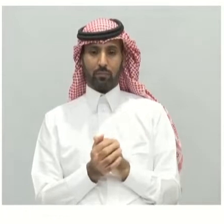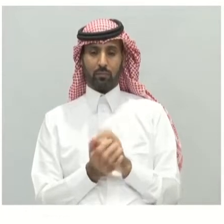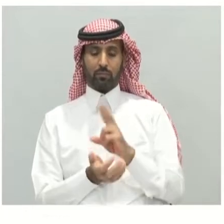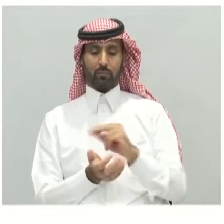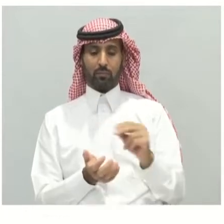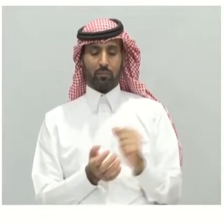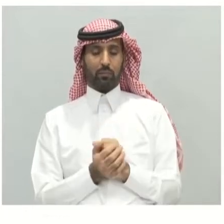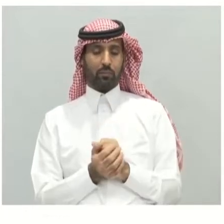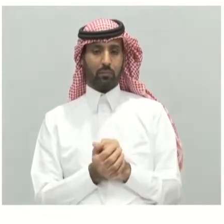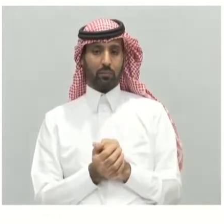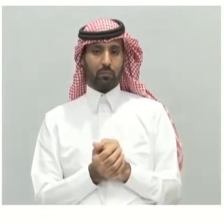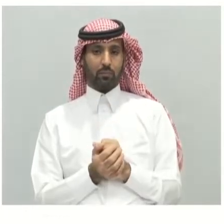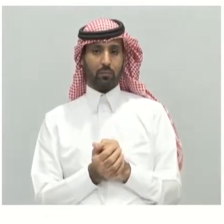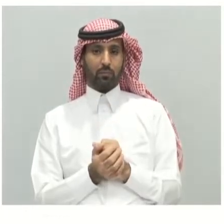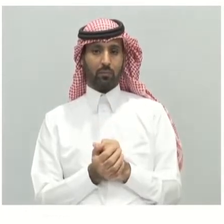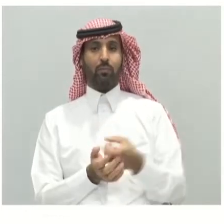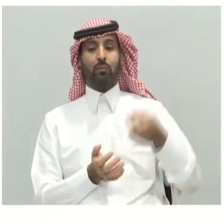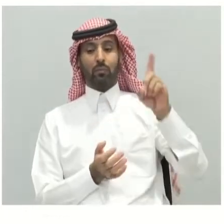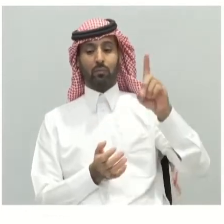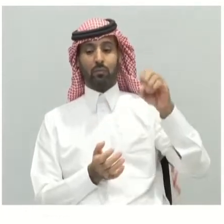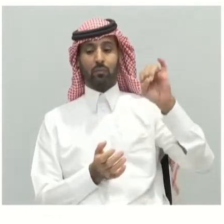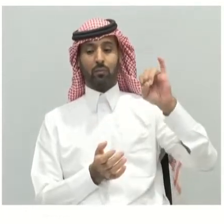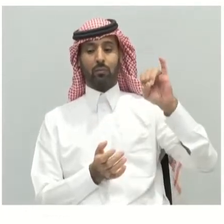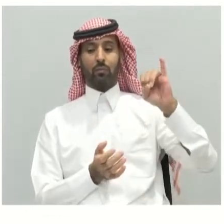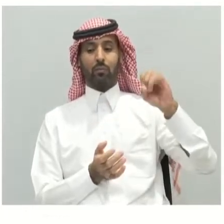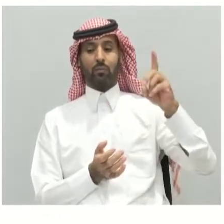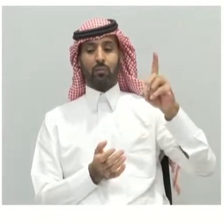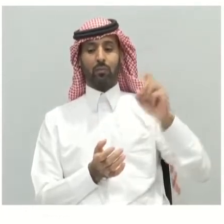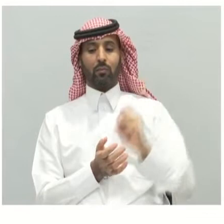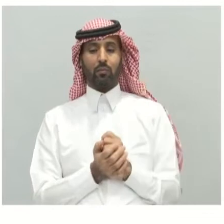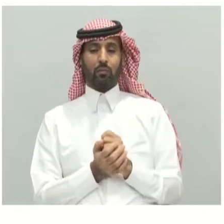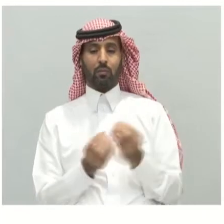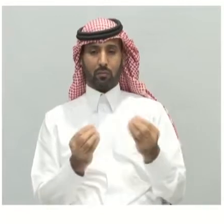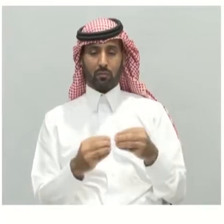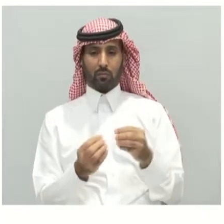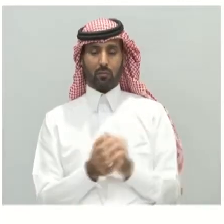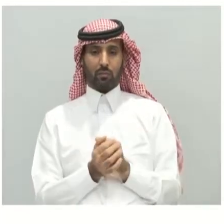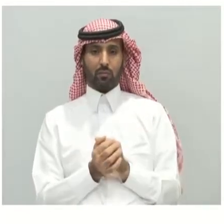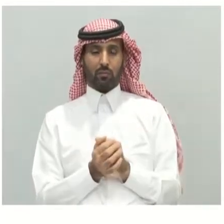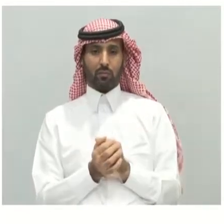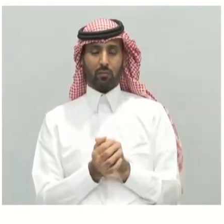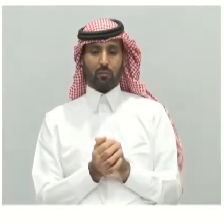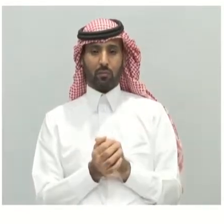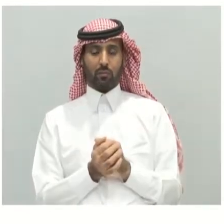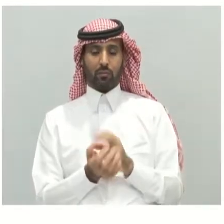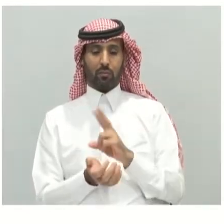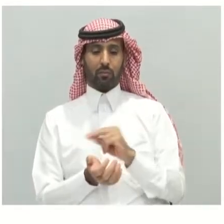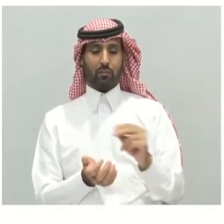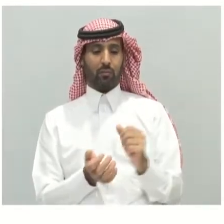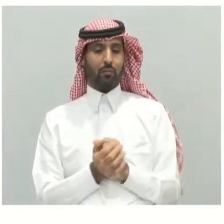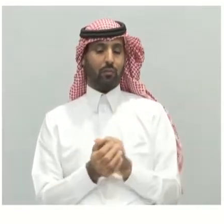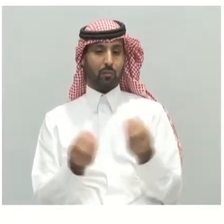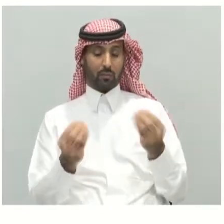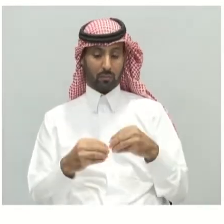them the same. We only have did. We don't have anything else. So we add did and not, and we add